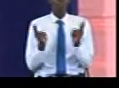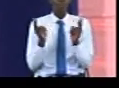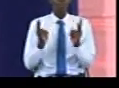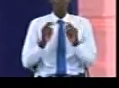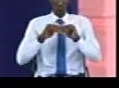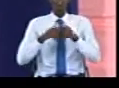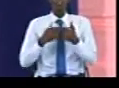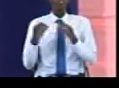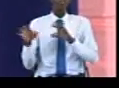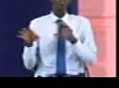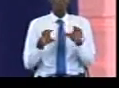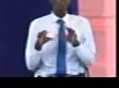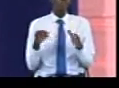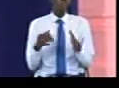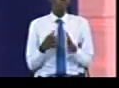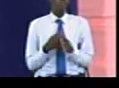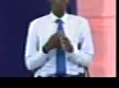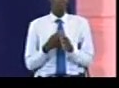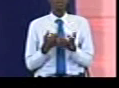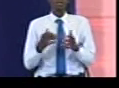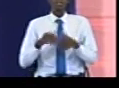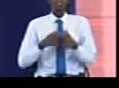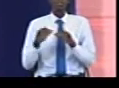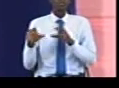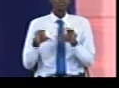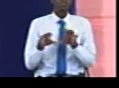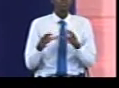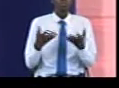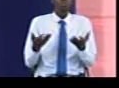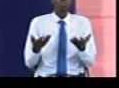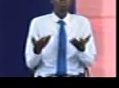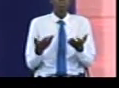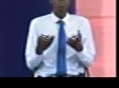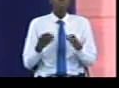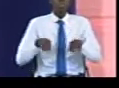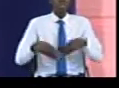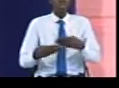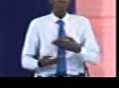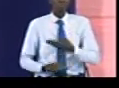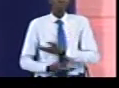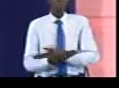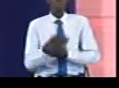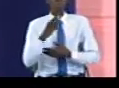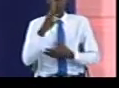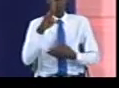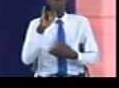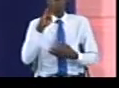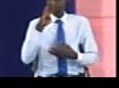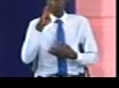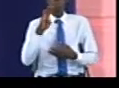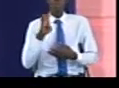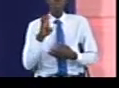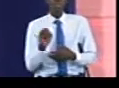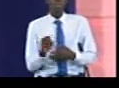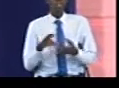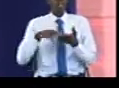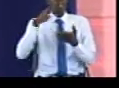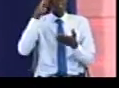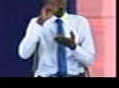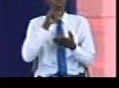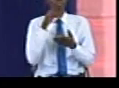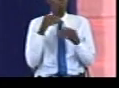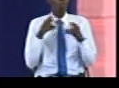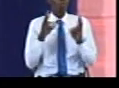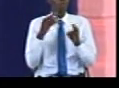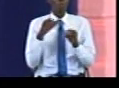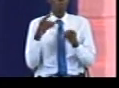How do they do expo? How do they, you know, give bribes so they can have this? Learn not the way of the heathen. You see, if